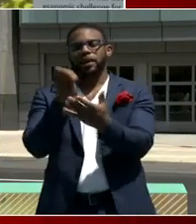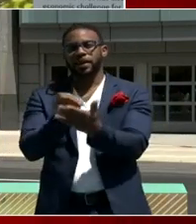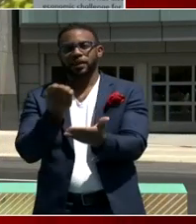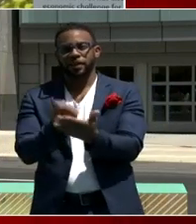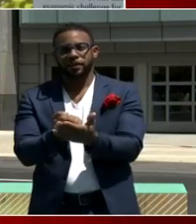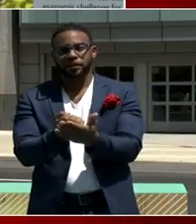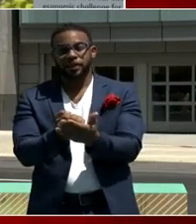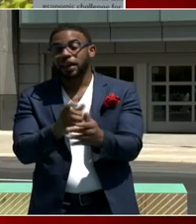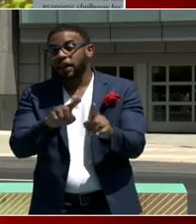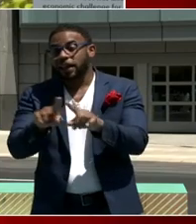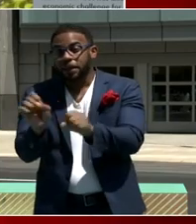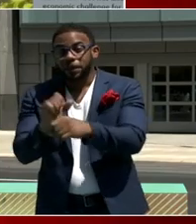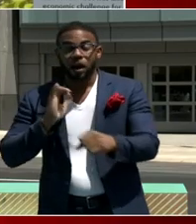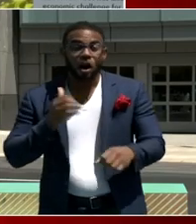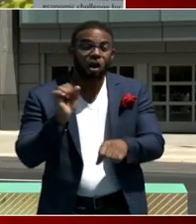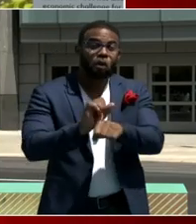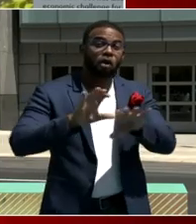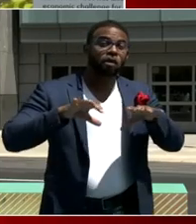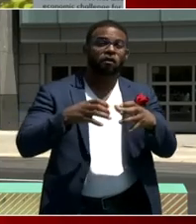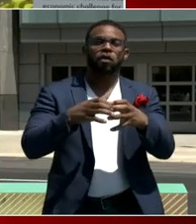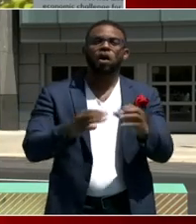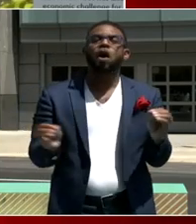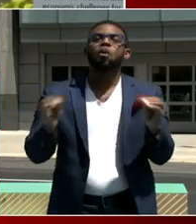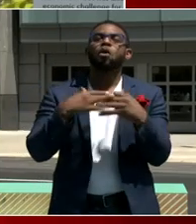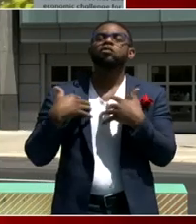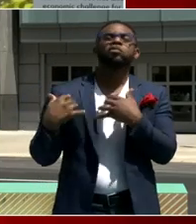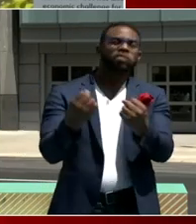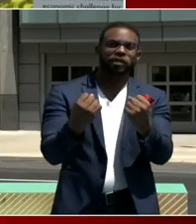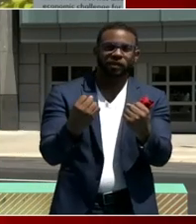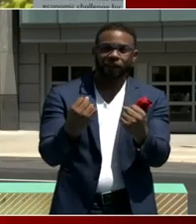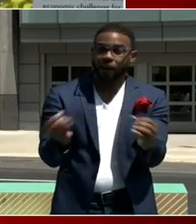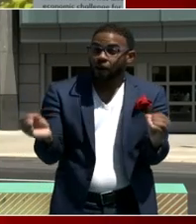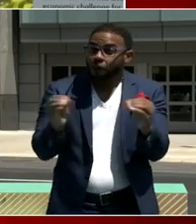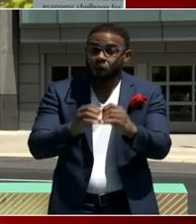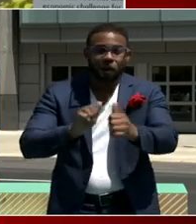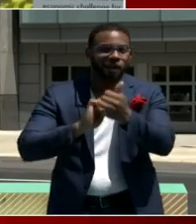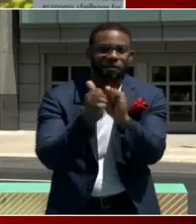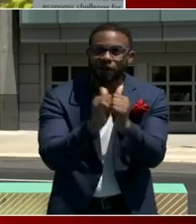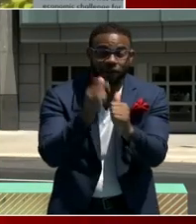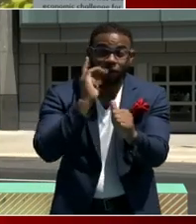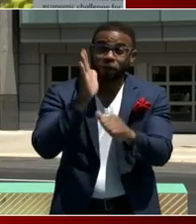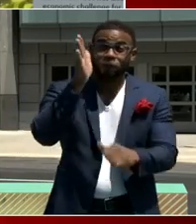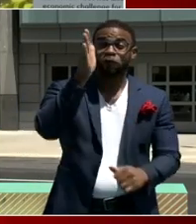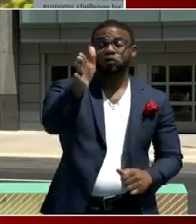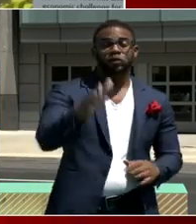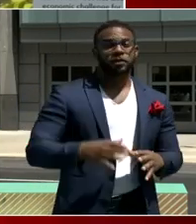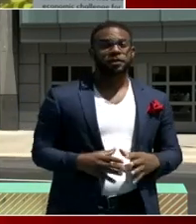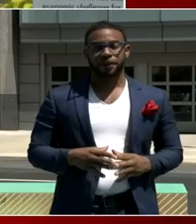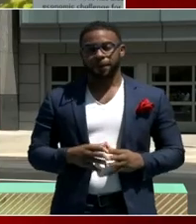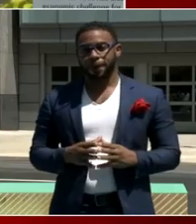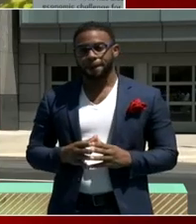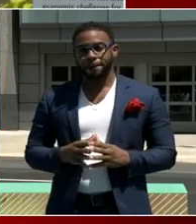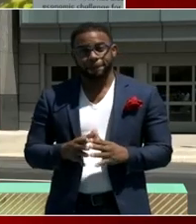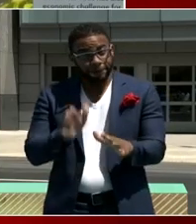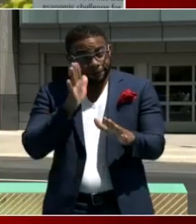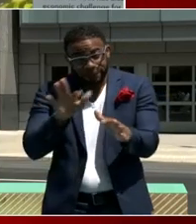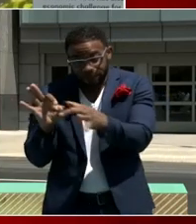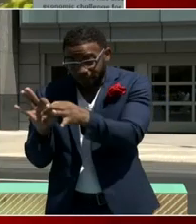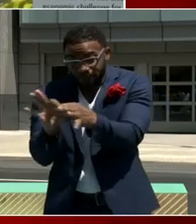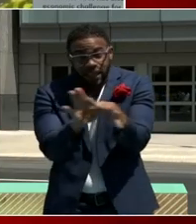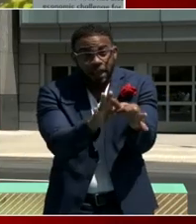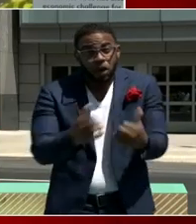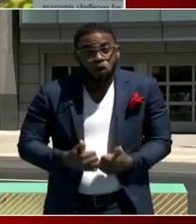economy and make our workforce more resilient and more competitive for the future. It will